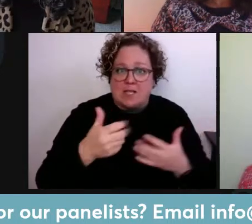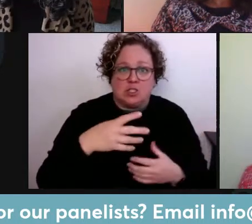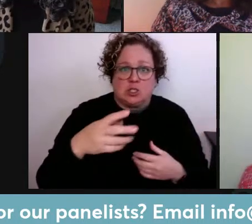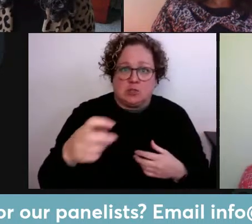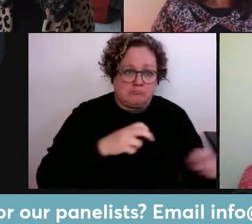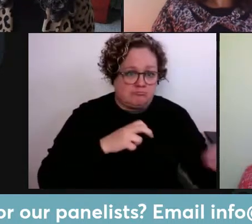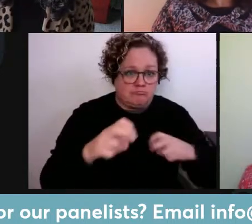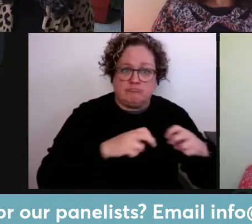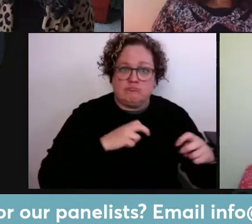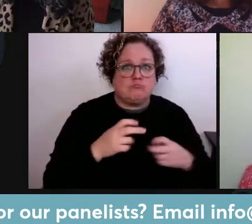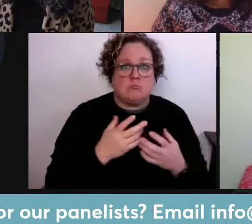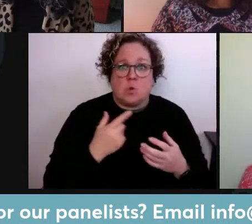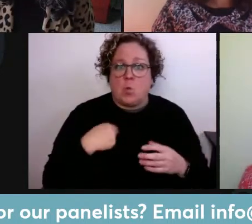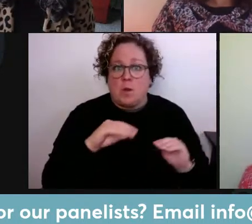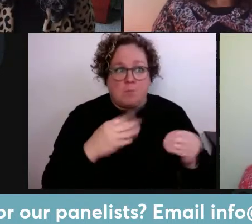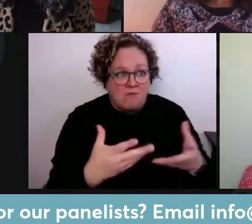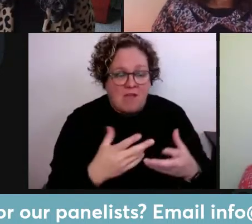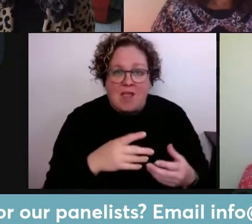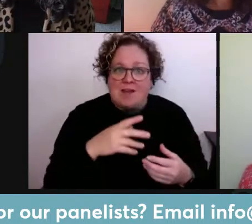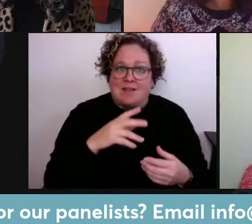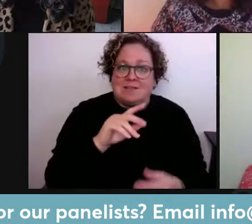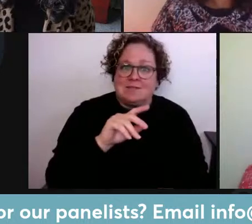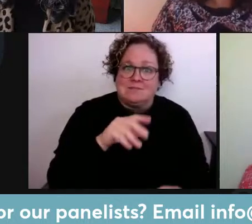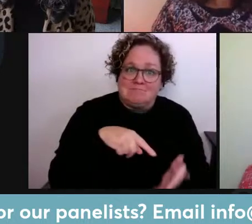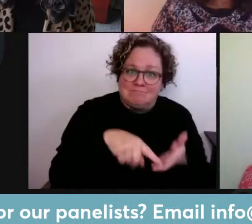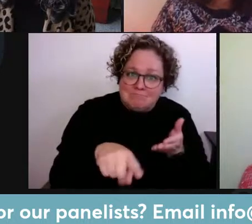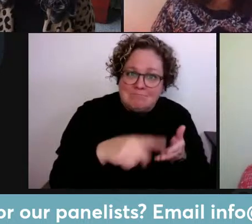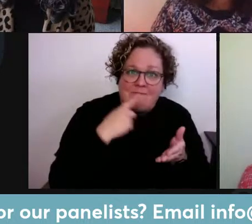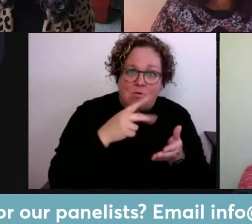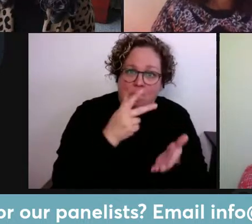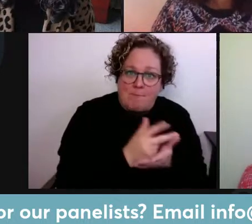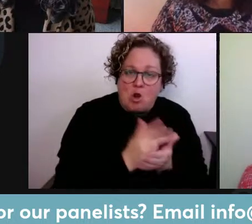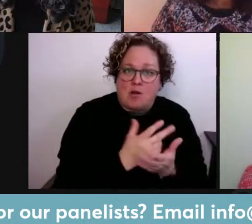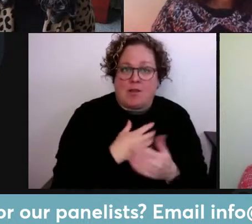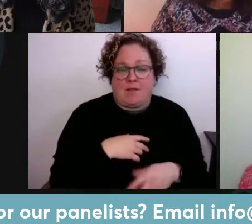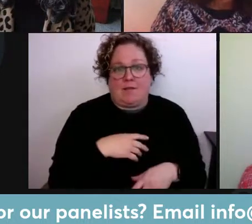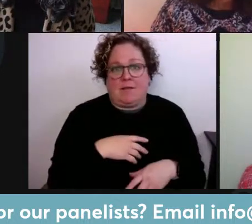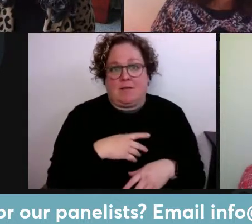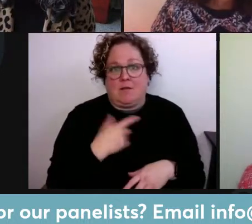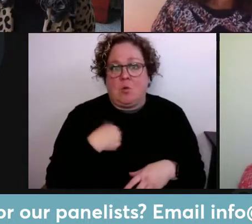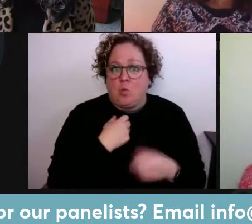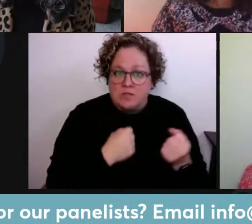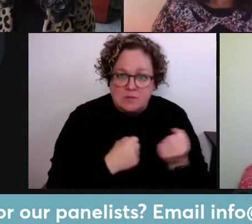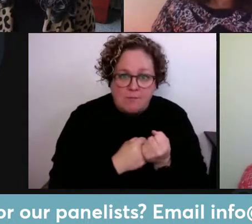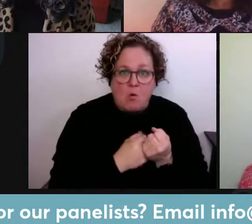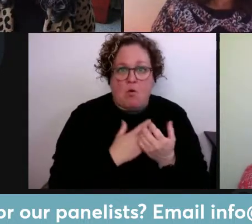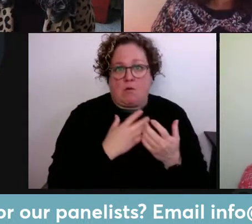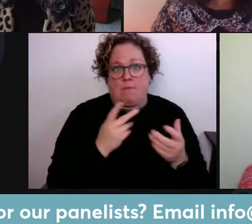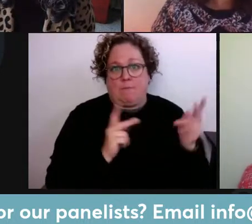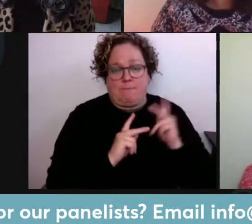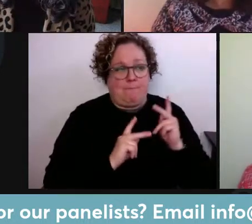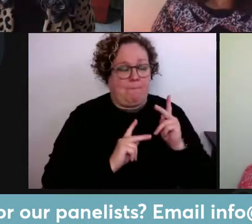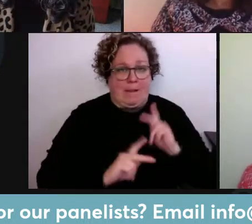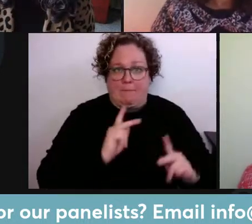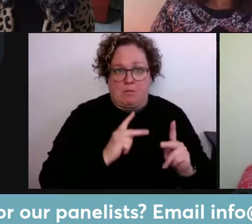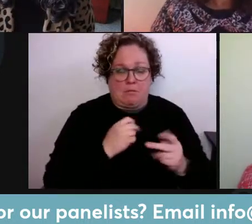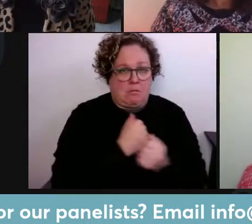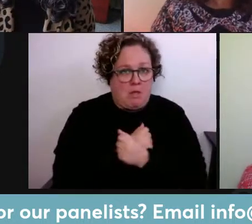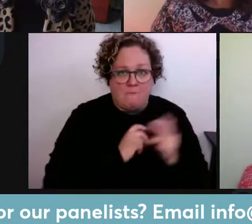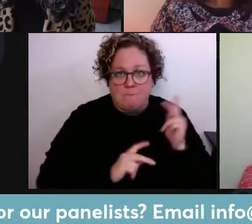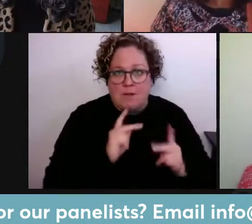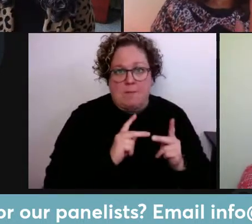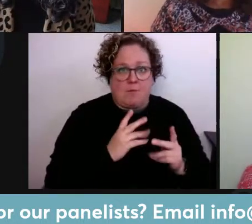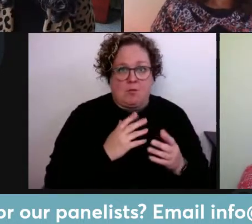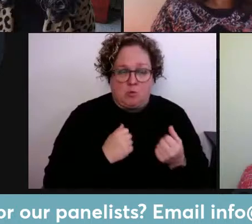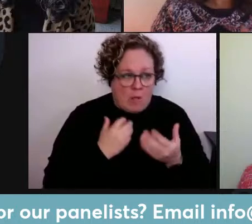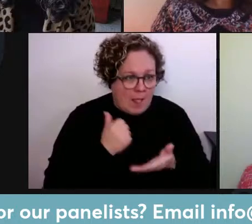parking. We assist people, support people, and love people where they are and what they need to be